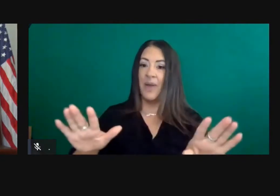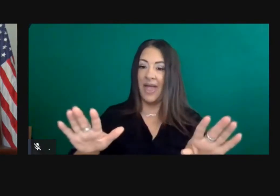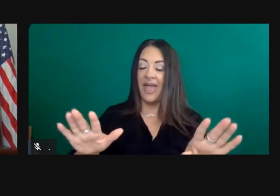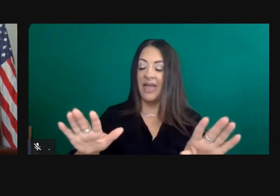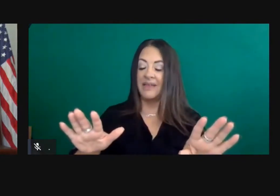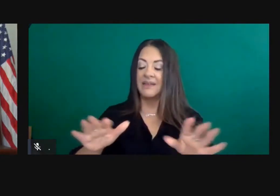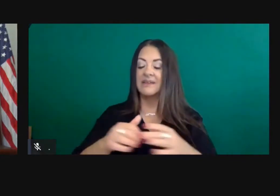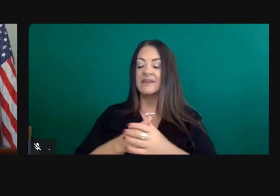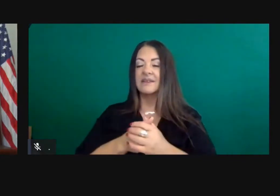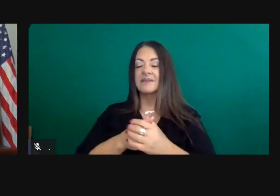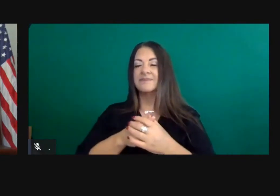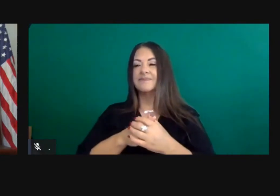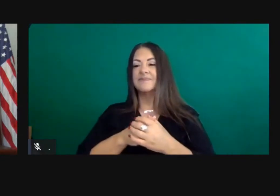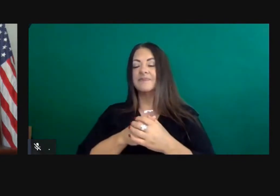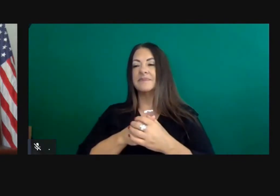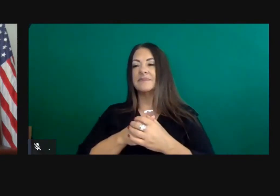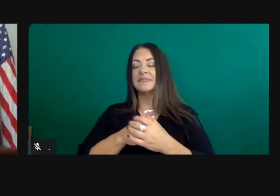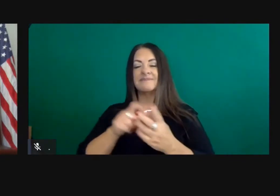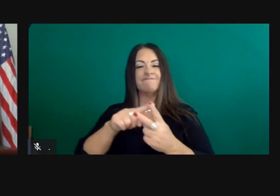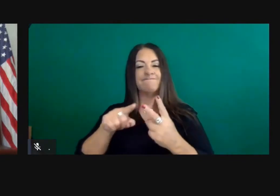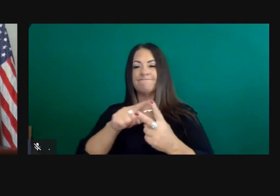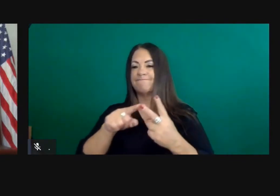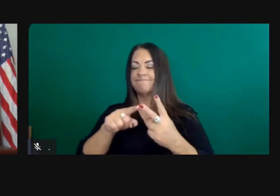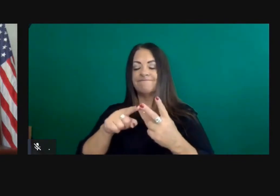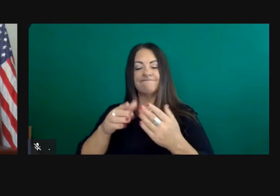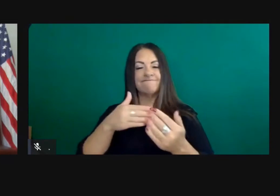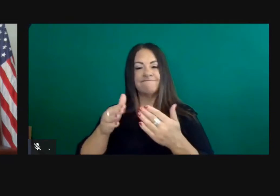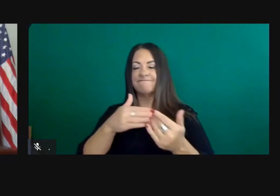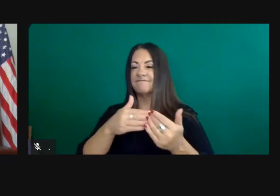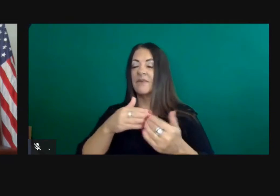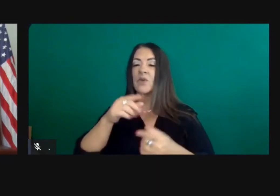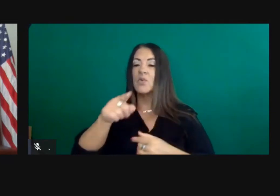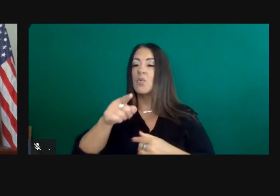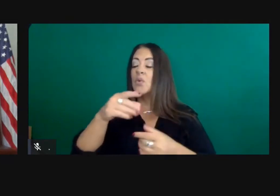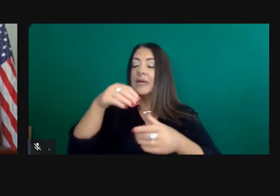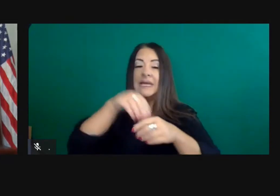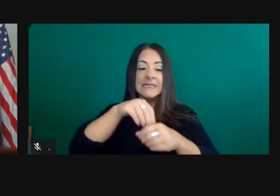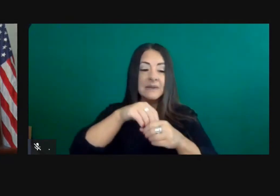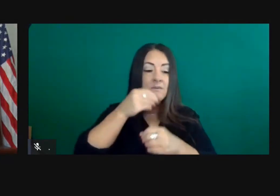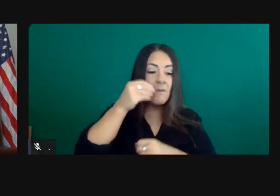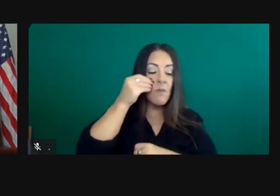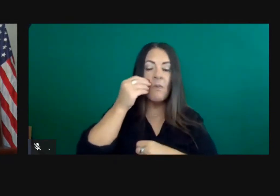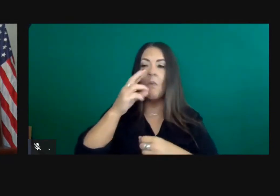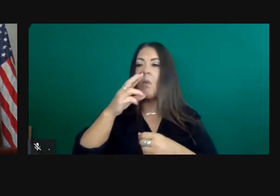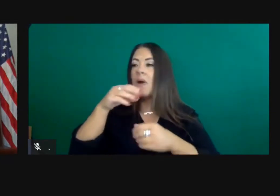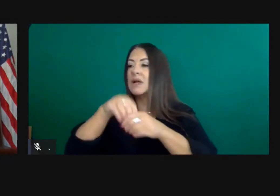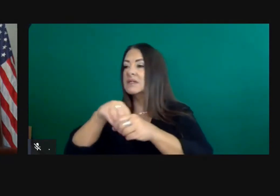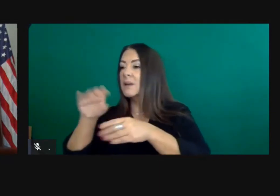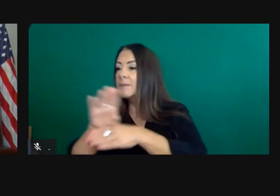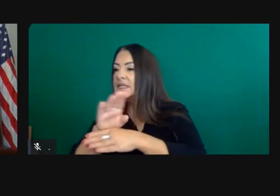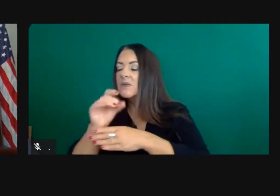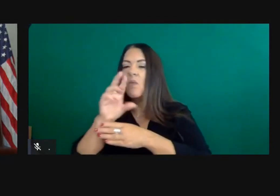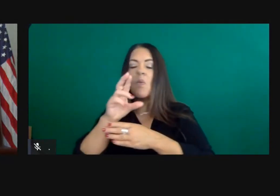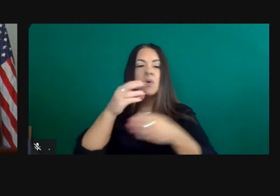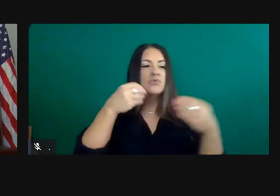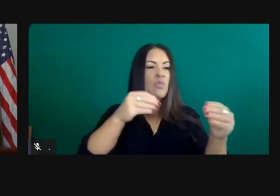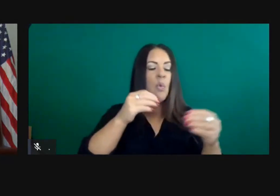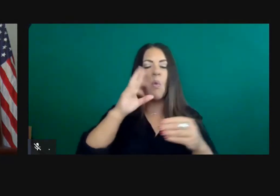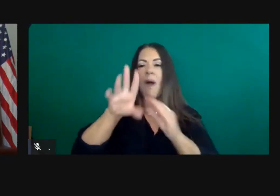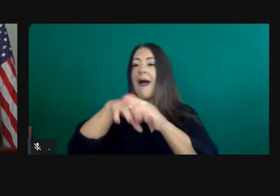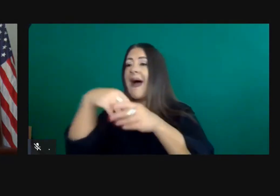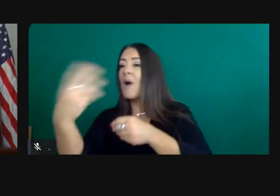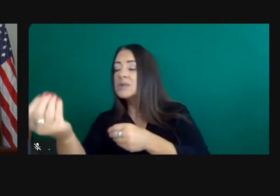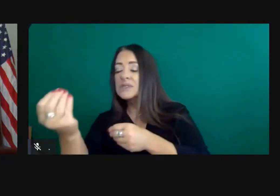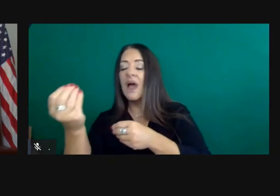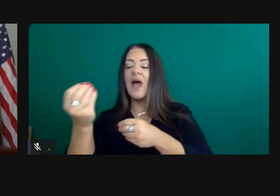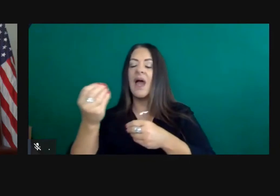keeping our guard up in whatever setting we're in, indoor, outdoor, trying to avoid some of the indoor